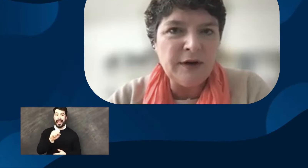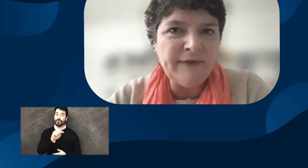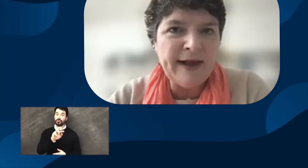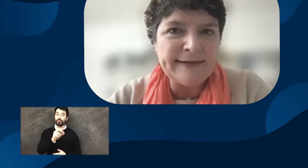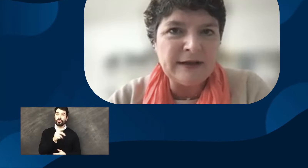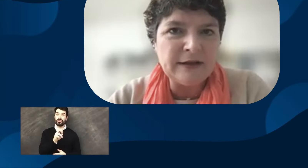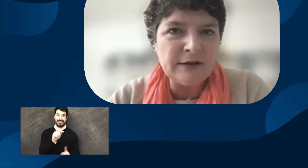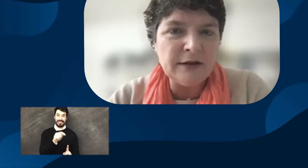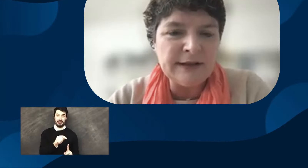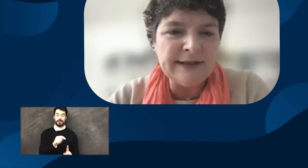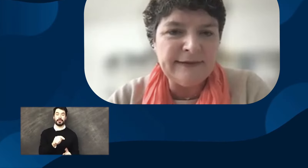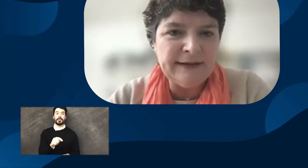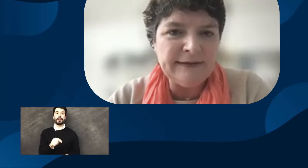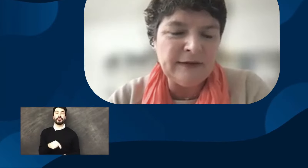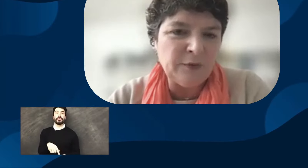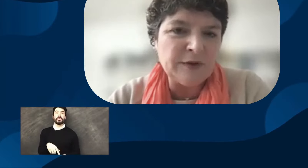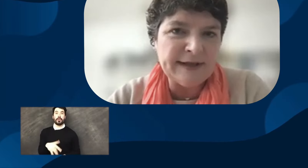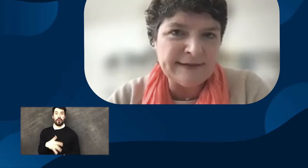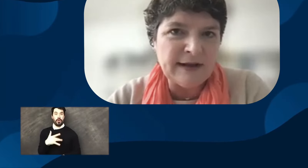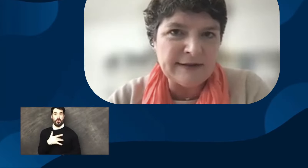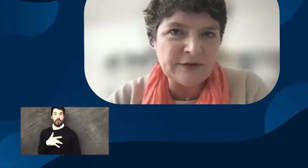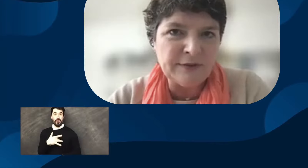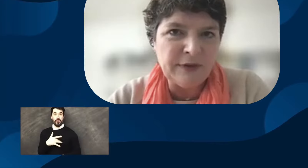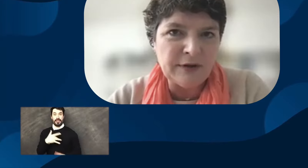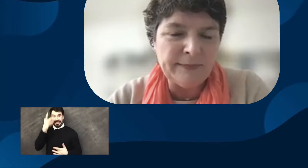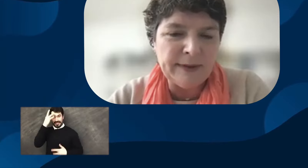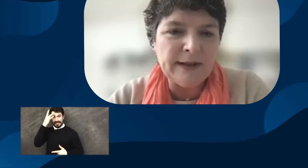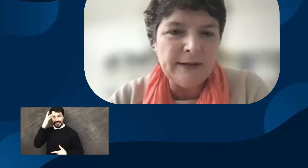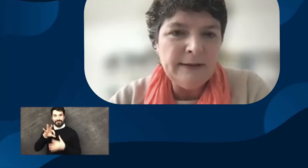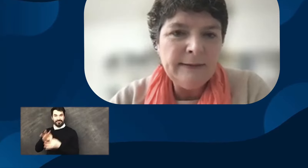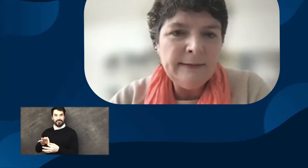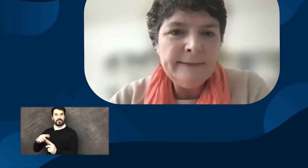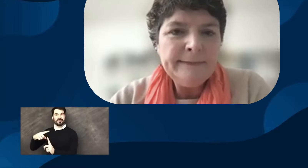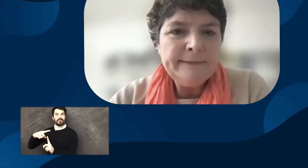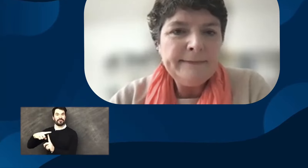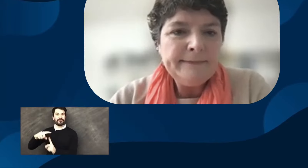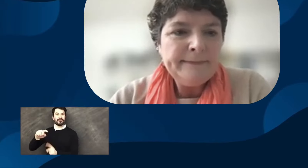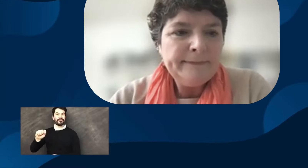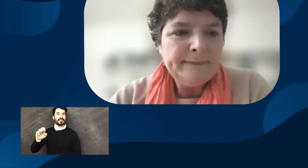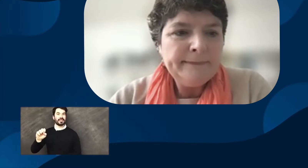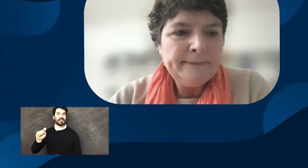of cardiovascular disease for testosterone therapy.